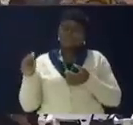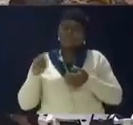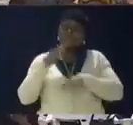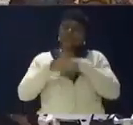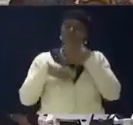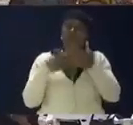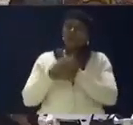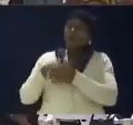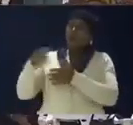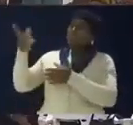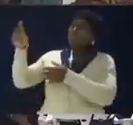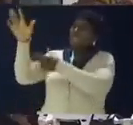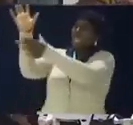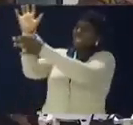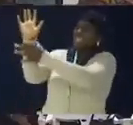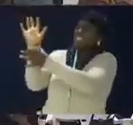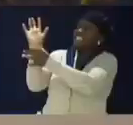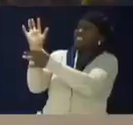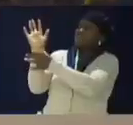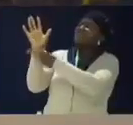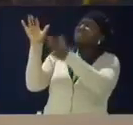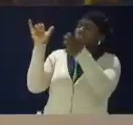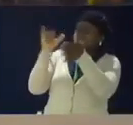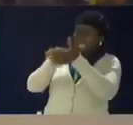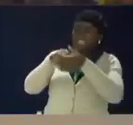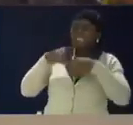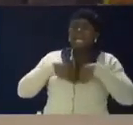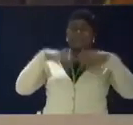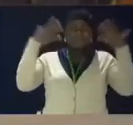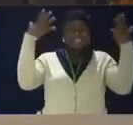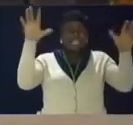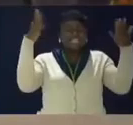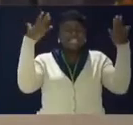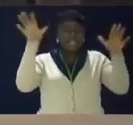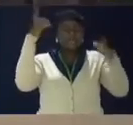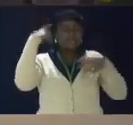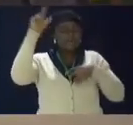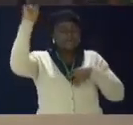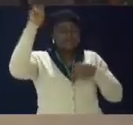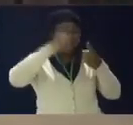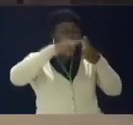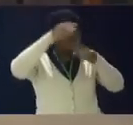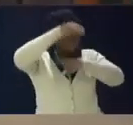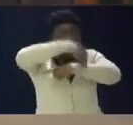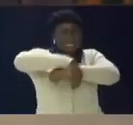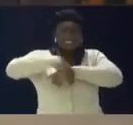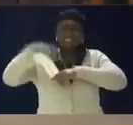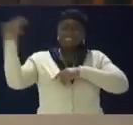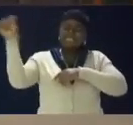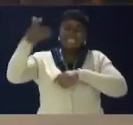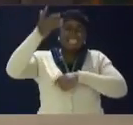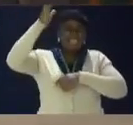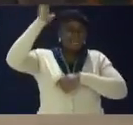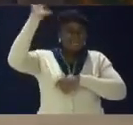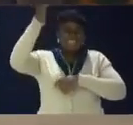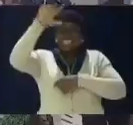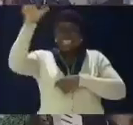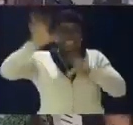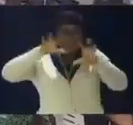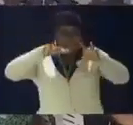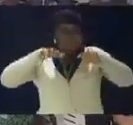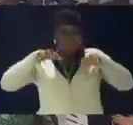All the hands that have clapped for you tonight, I pray they will never wither.